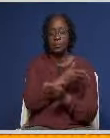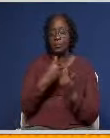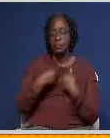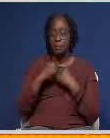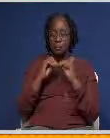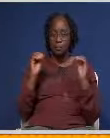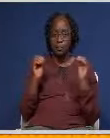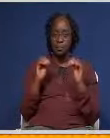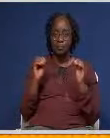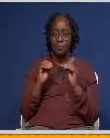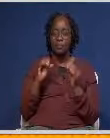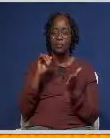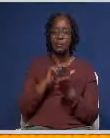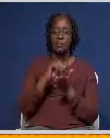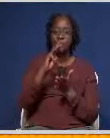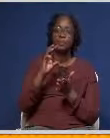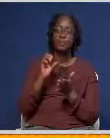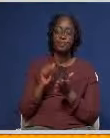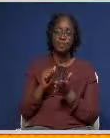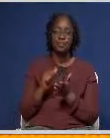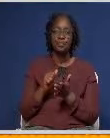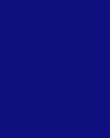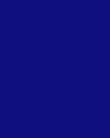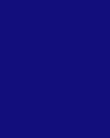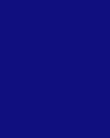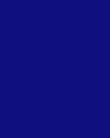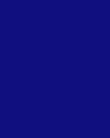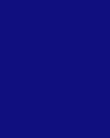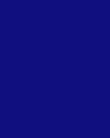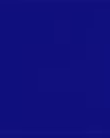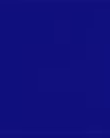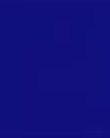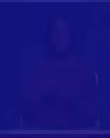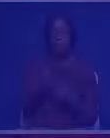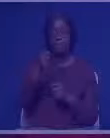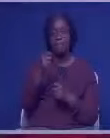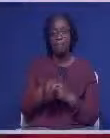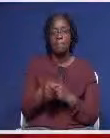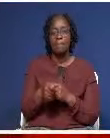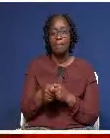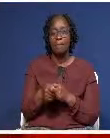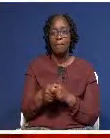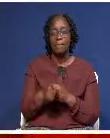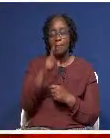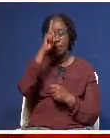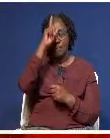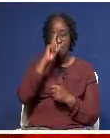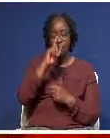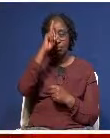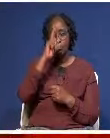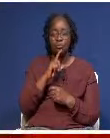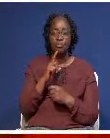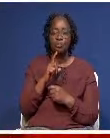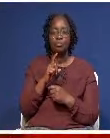to look at this matter. That was an admission on the part of the judge of